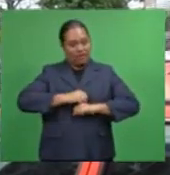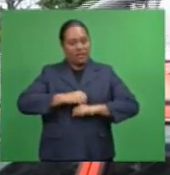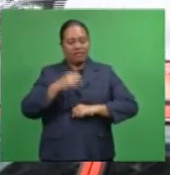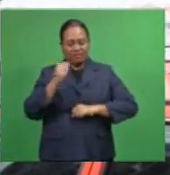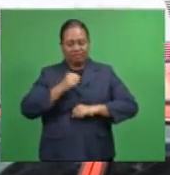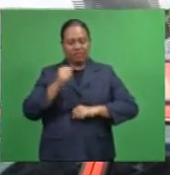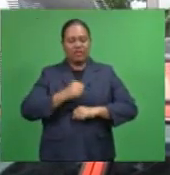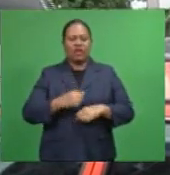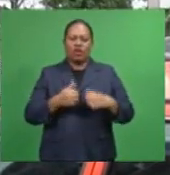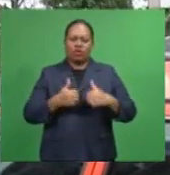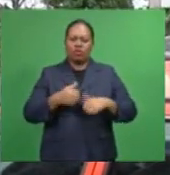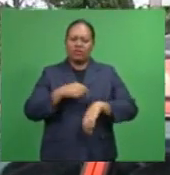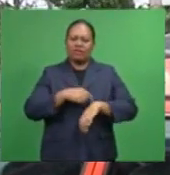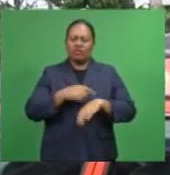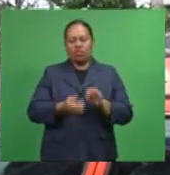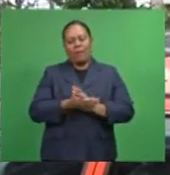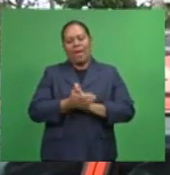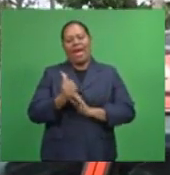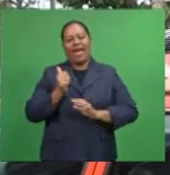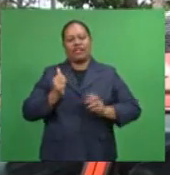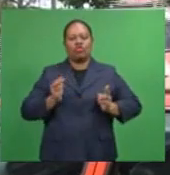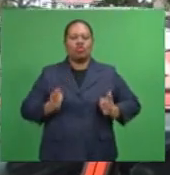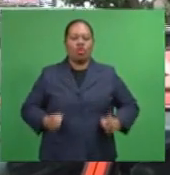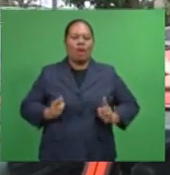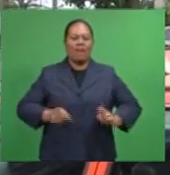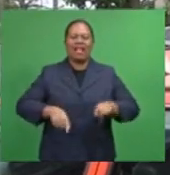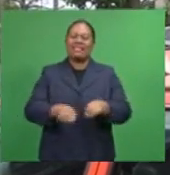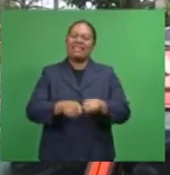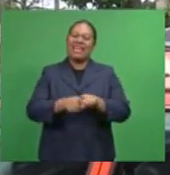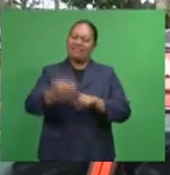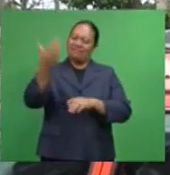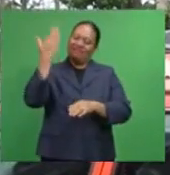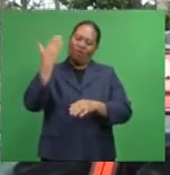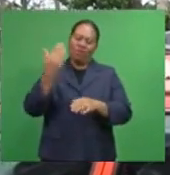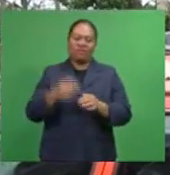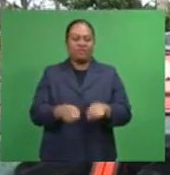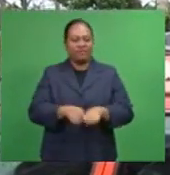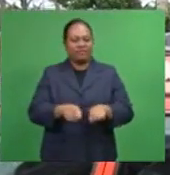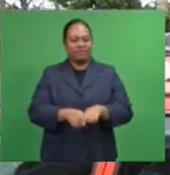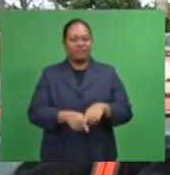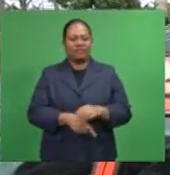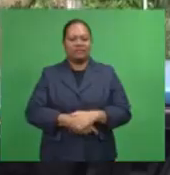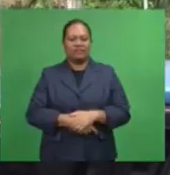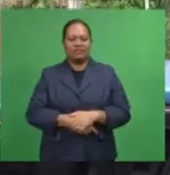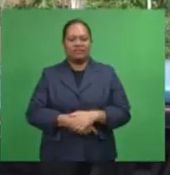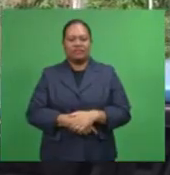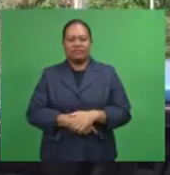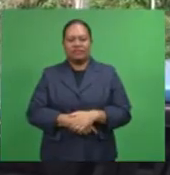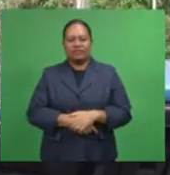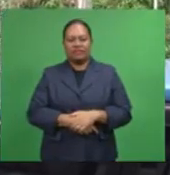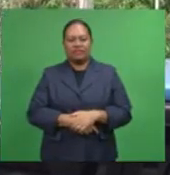good timing for us to get back to normal, just like old times, and that's all I can think of right now.